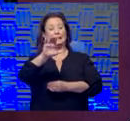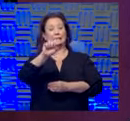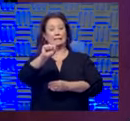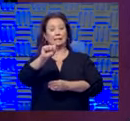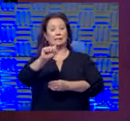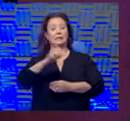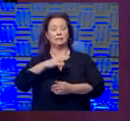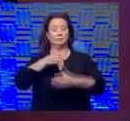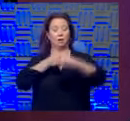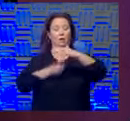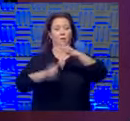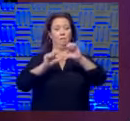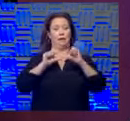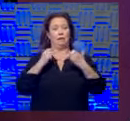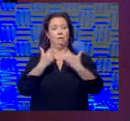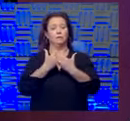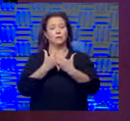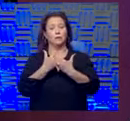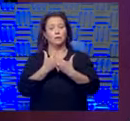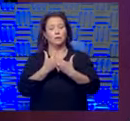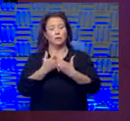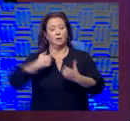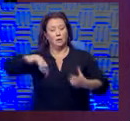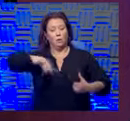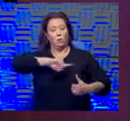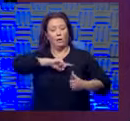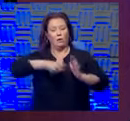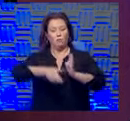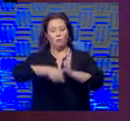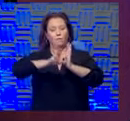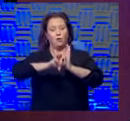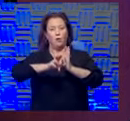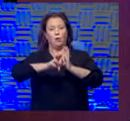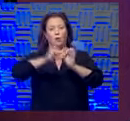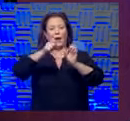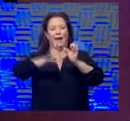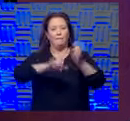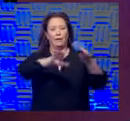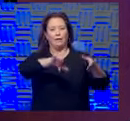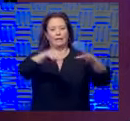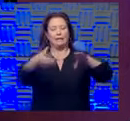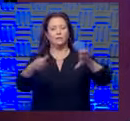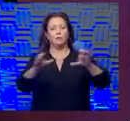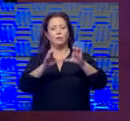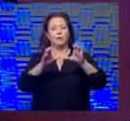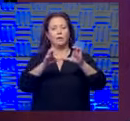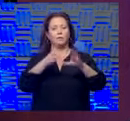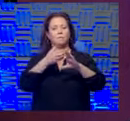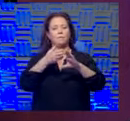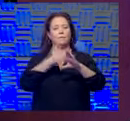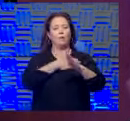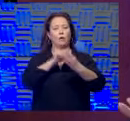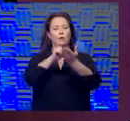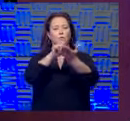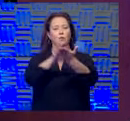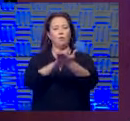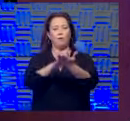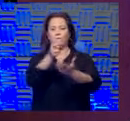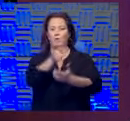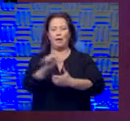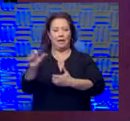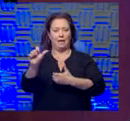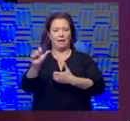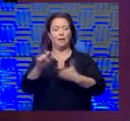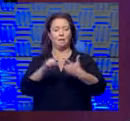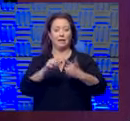in my agency, and we review every death certificate that gets before it gets recorded for any of those things, but